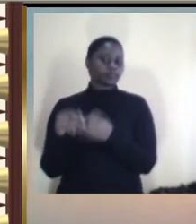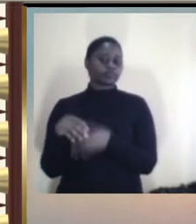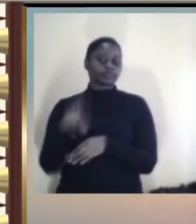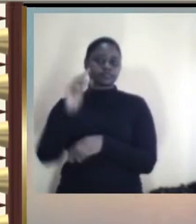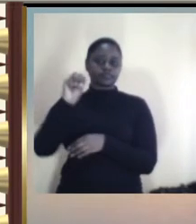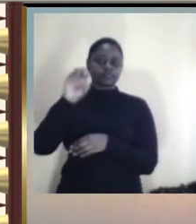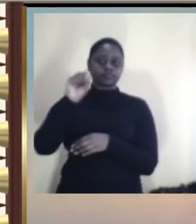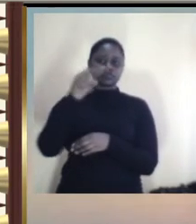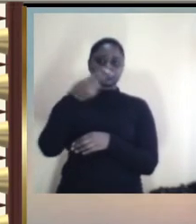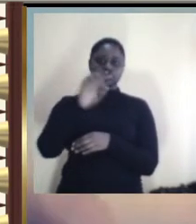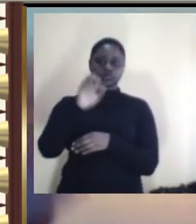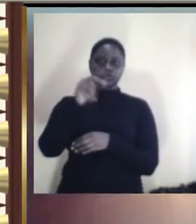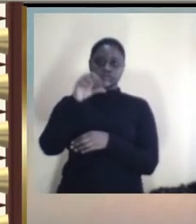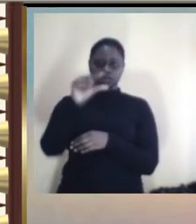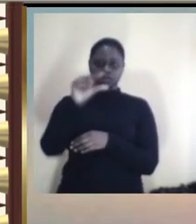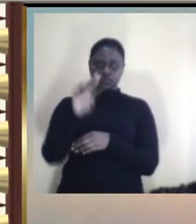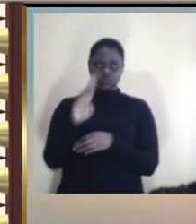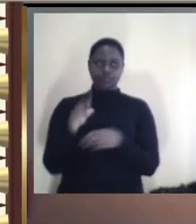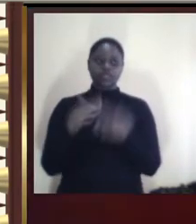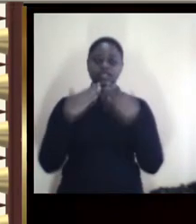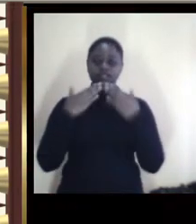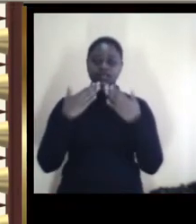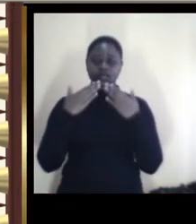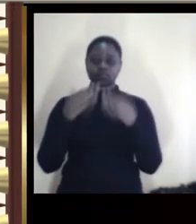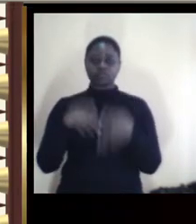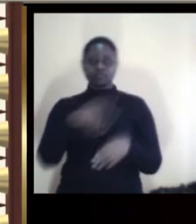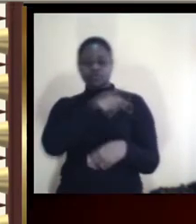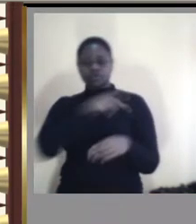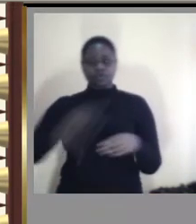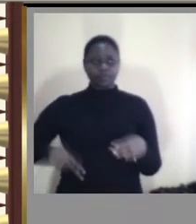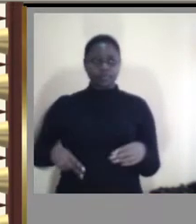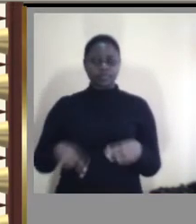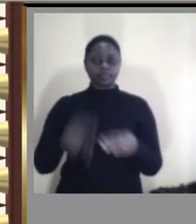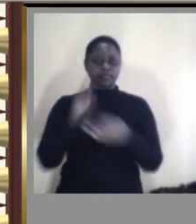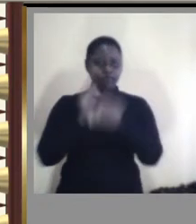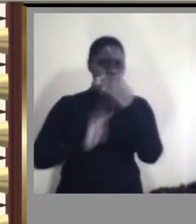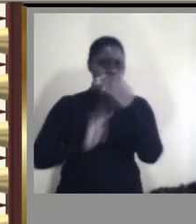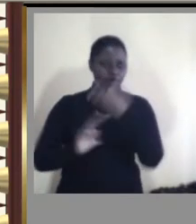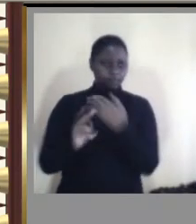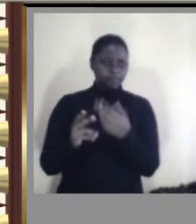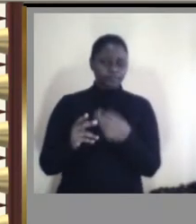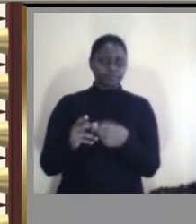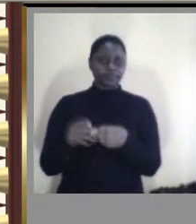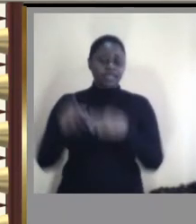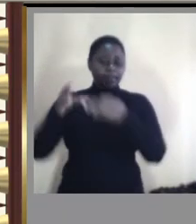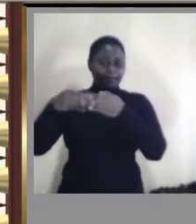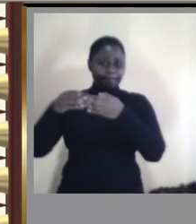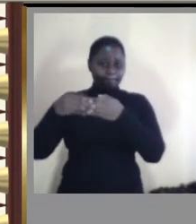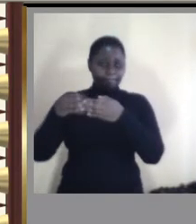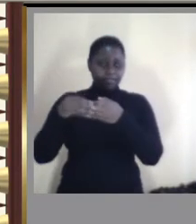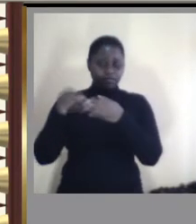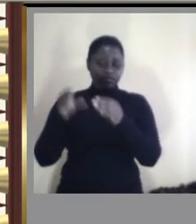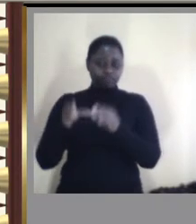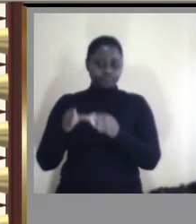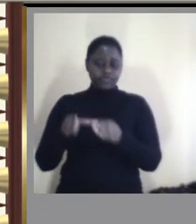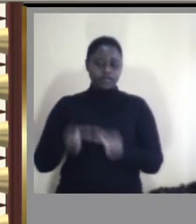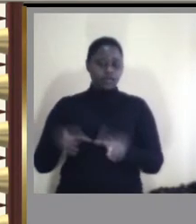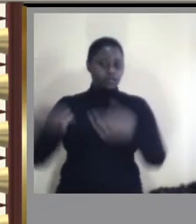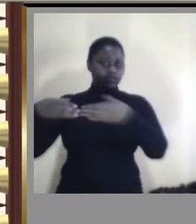Thank you very much, Honorable Chairperson, Honorable Premier, Honorable Member of the Executive